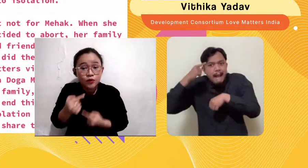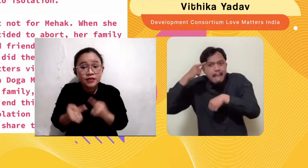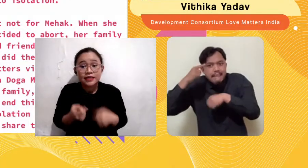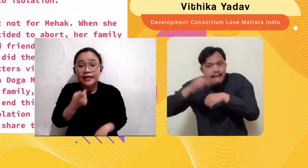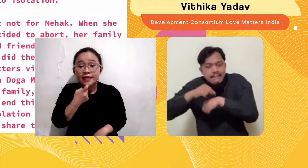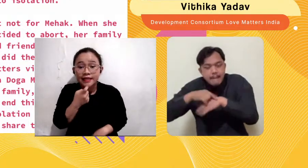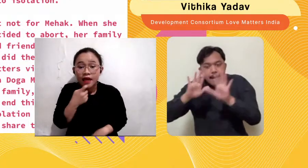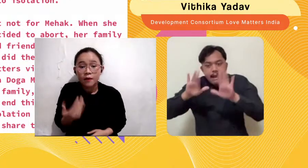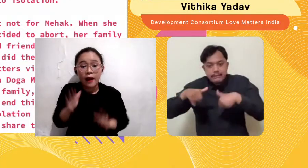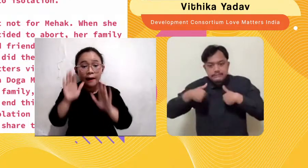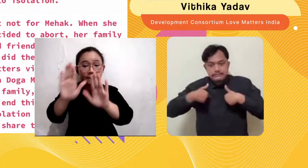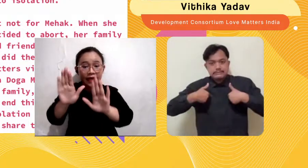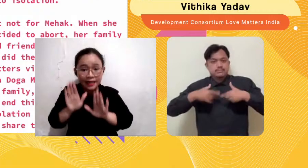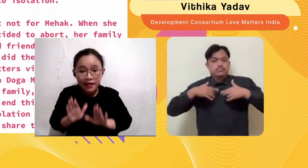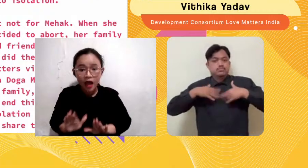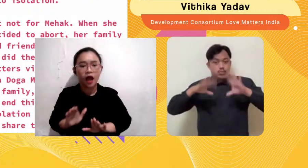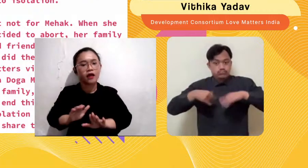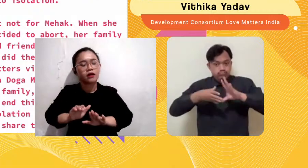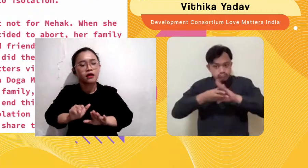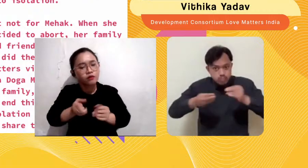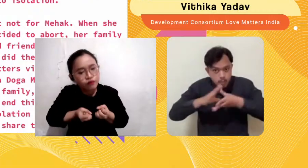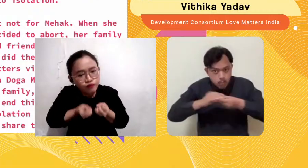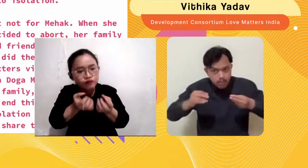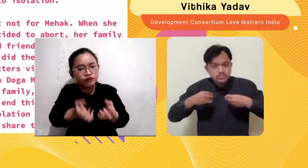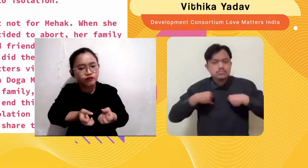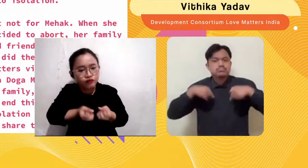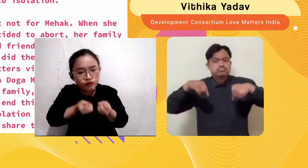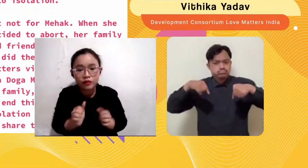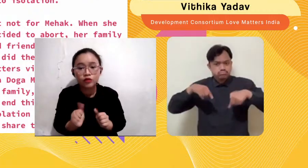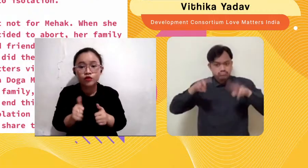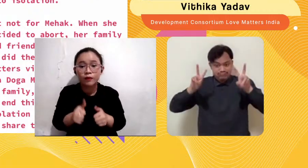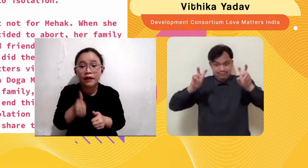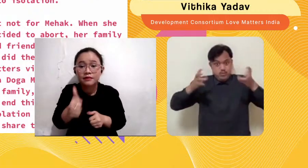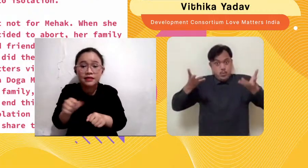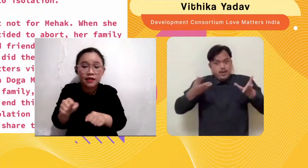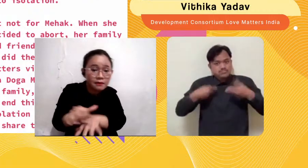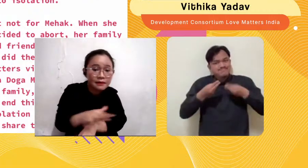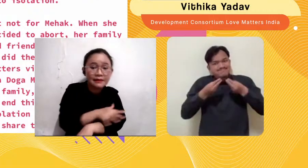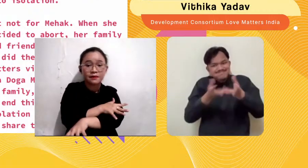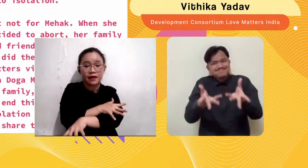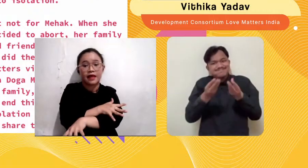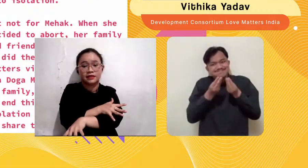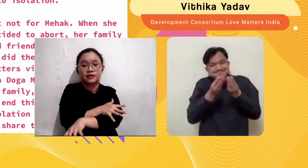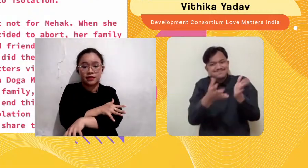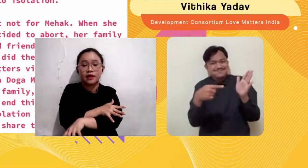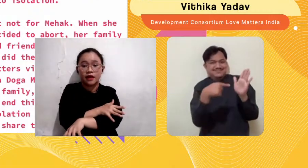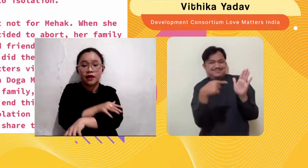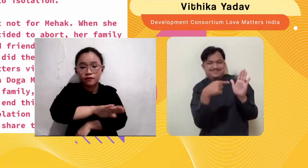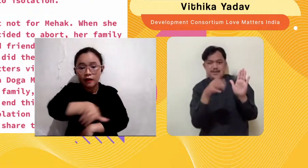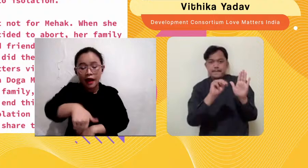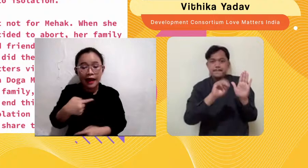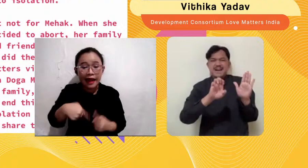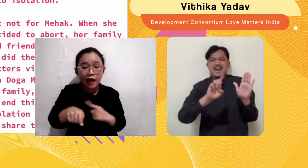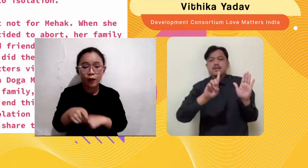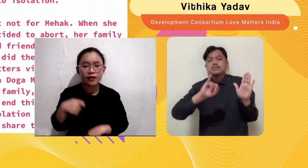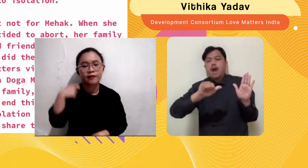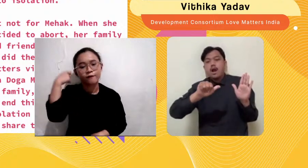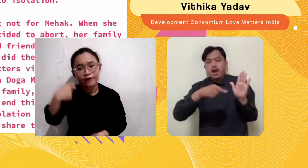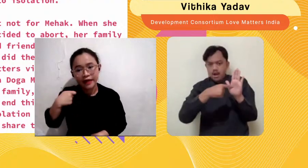did another film which was which was looking at safe and legal abortion, and really looked on the judgment